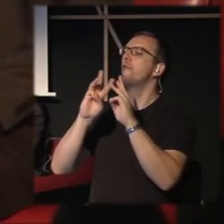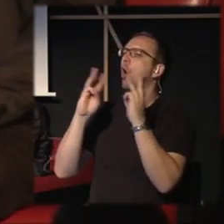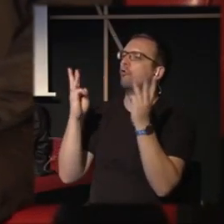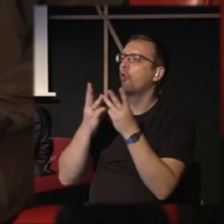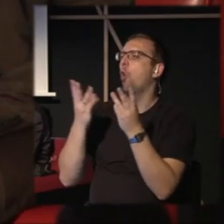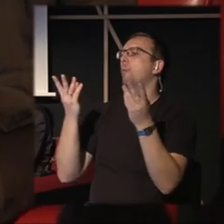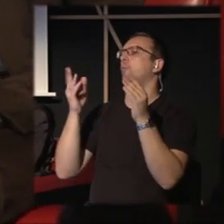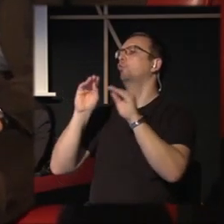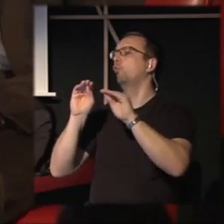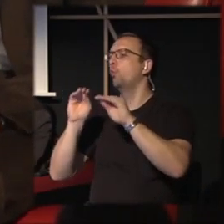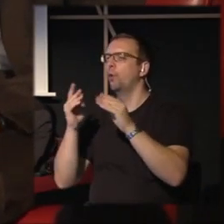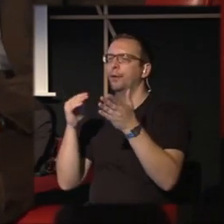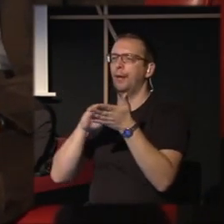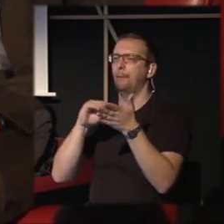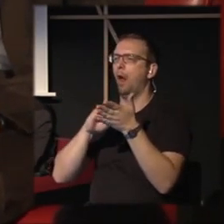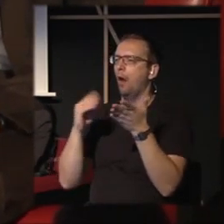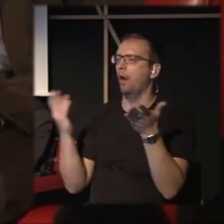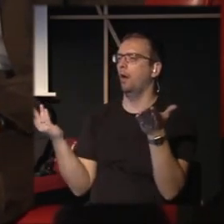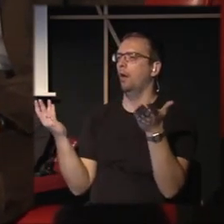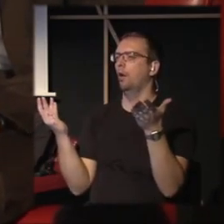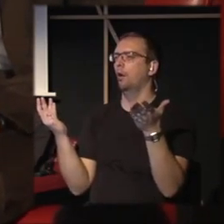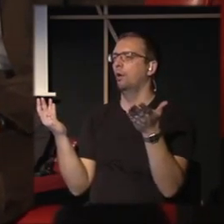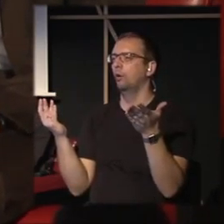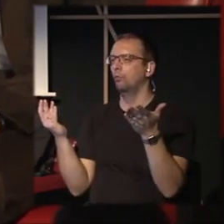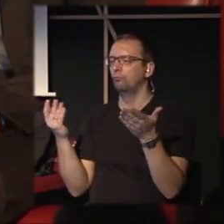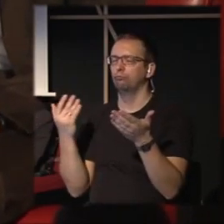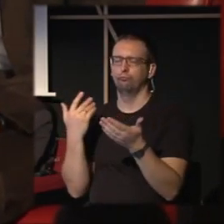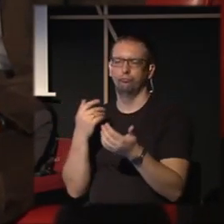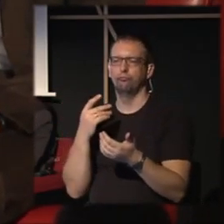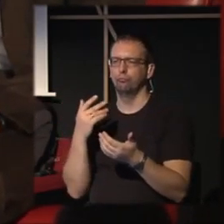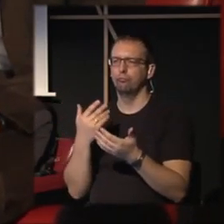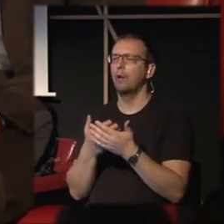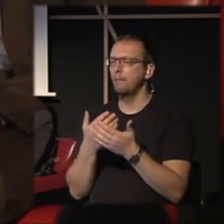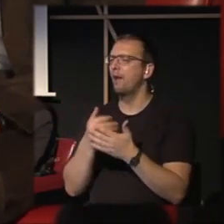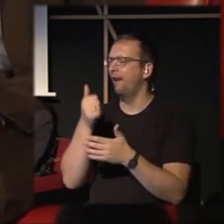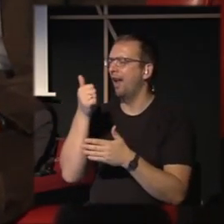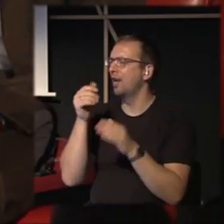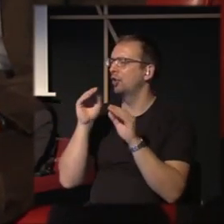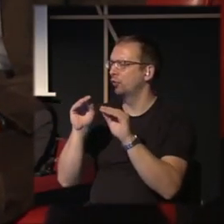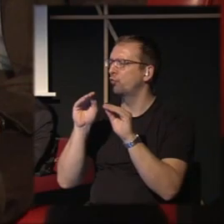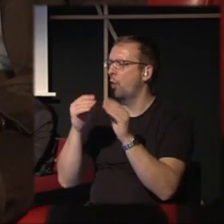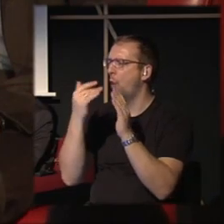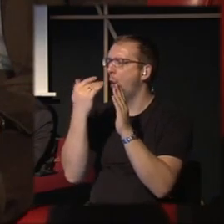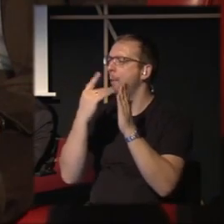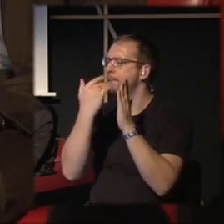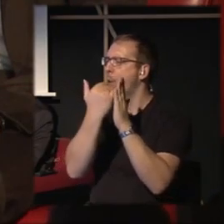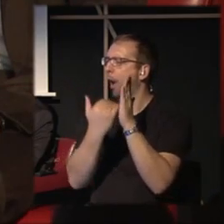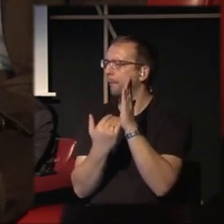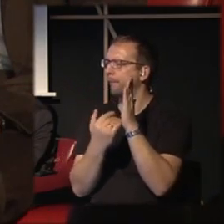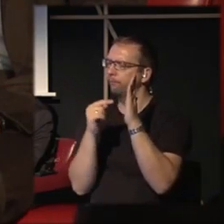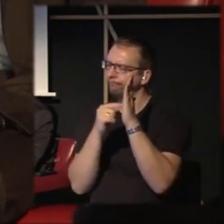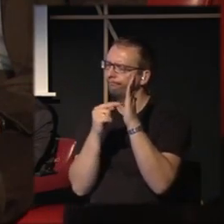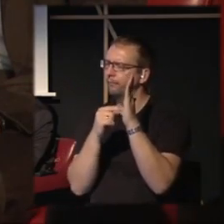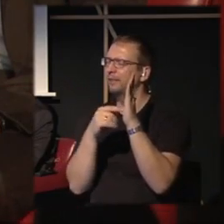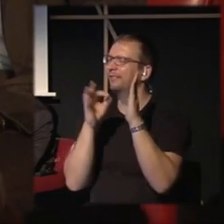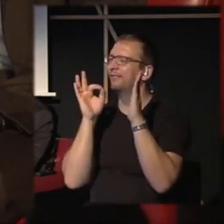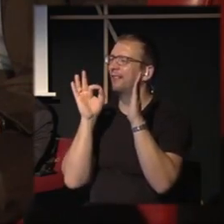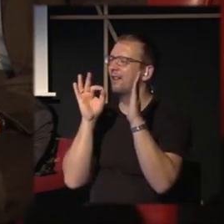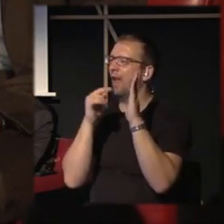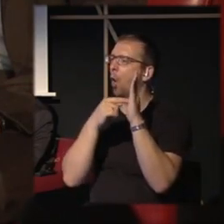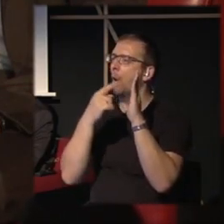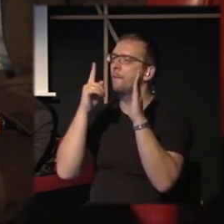players from Youth Academy. We are trying to raise awareness and to invite them to join programs